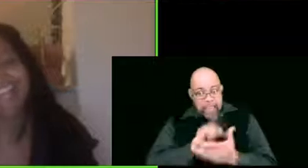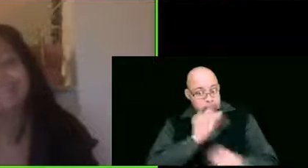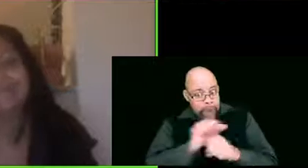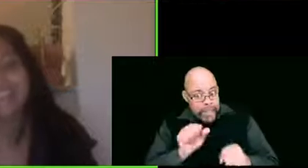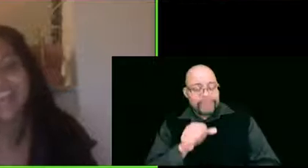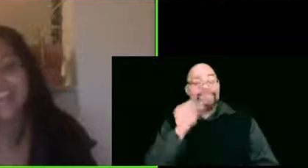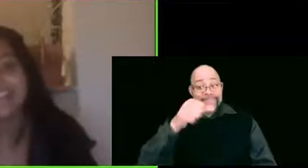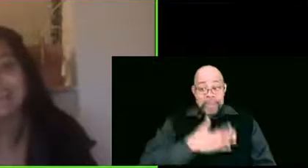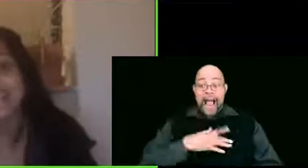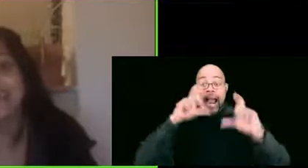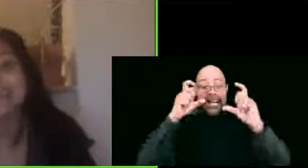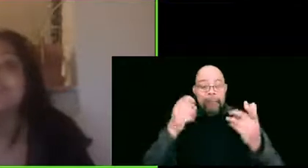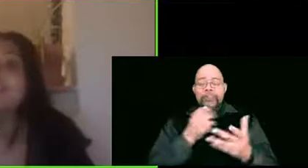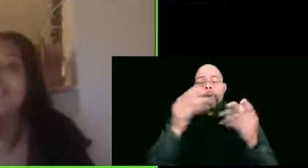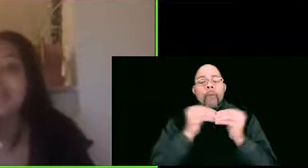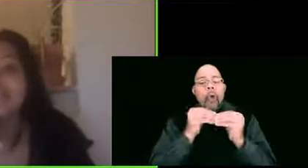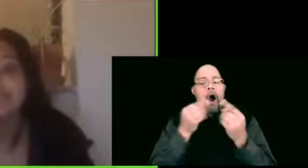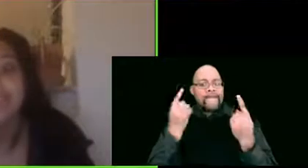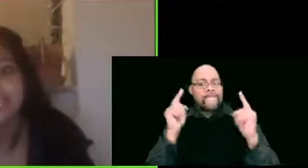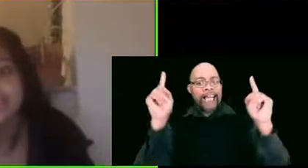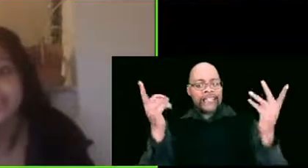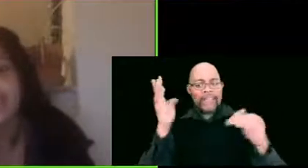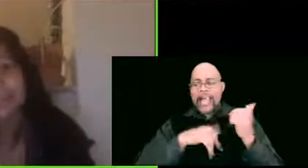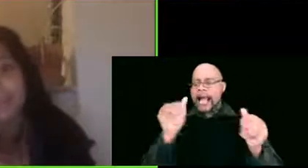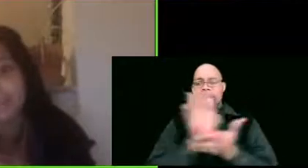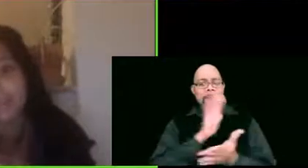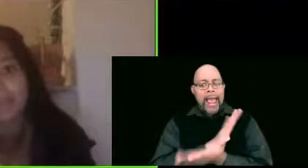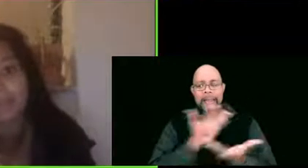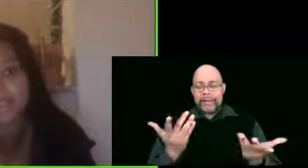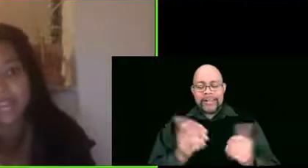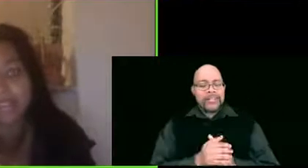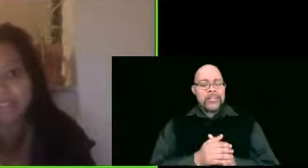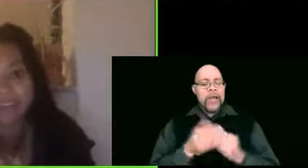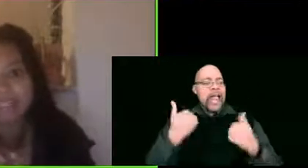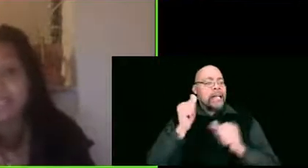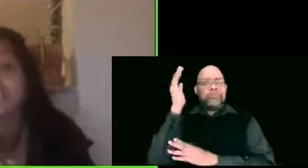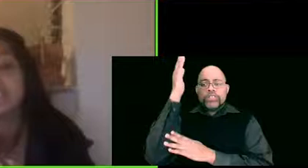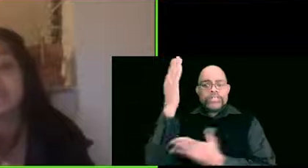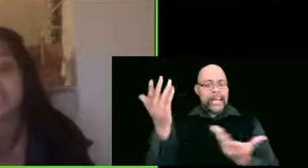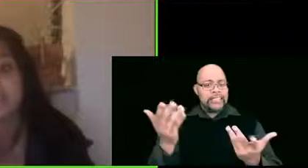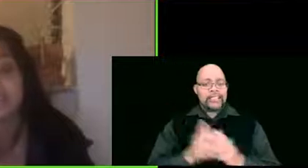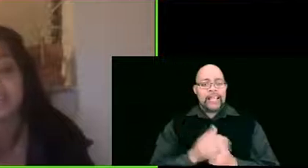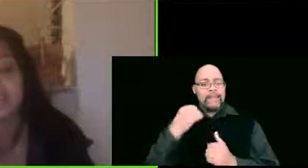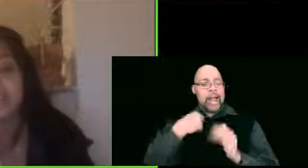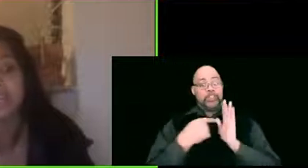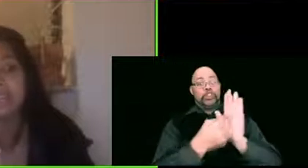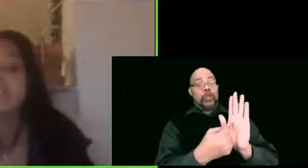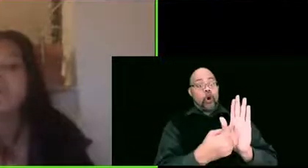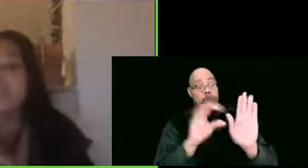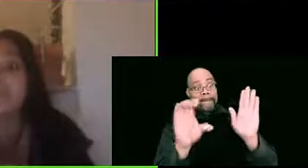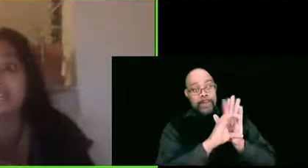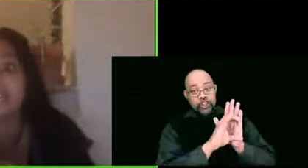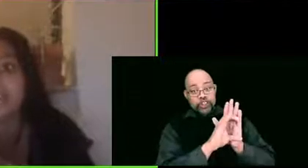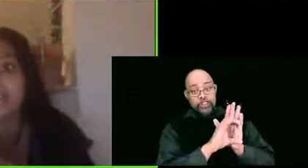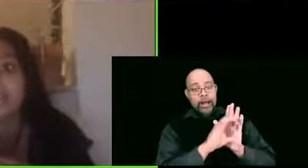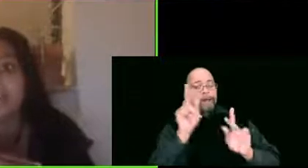really a thing? And my camera was just so much more effective than any paper that I would put together or any presentation I would give. If I could